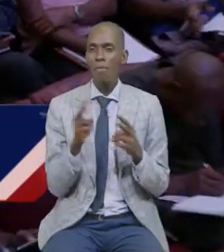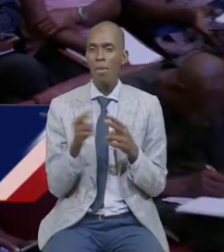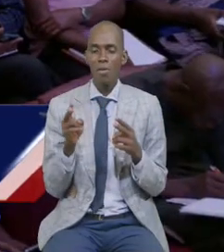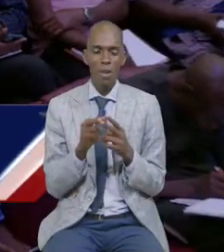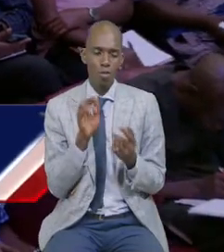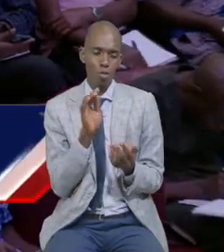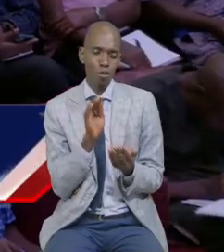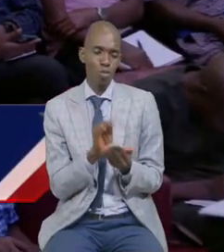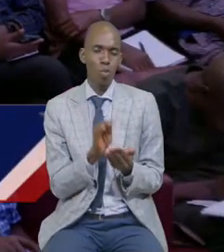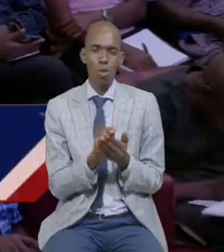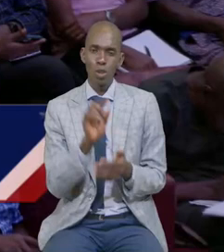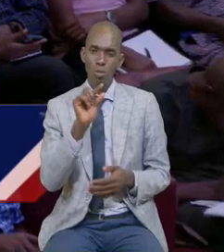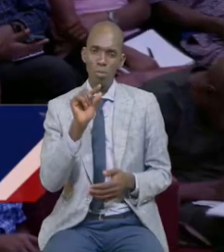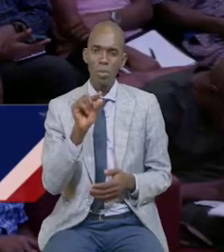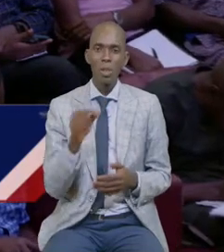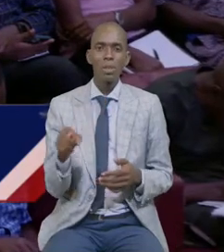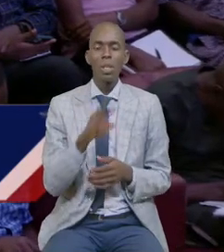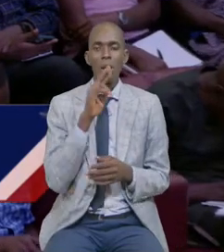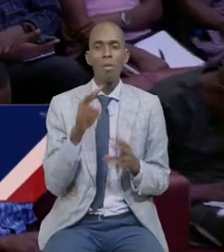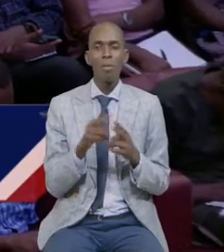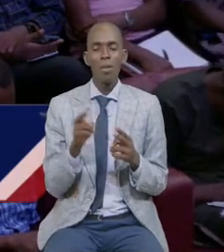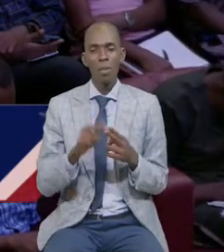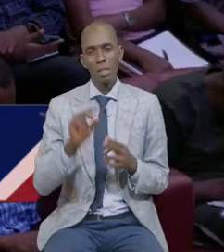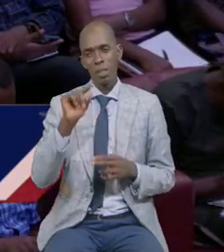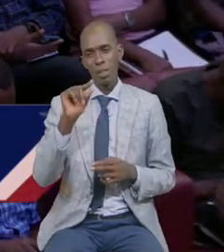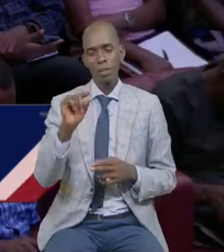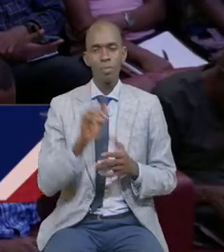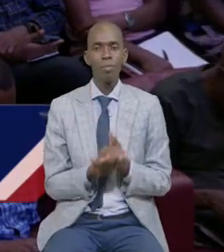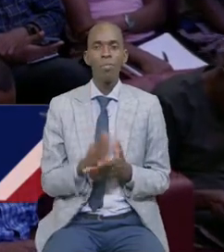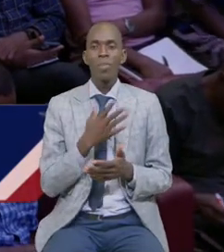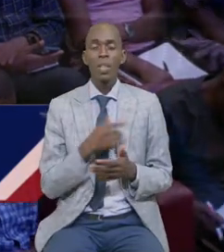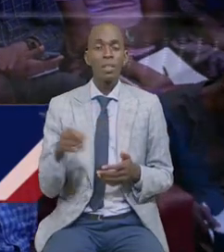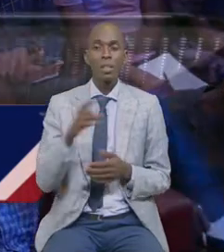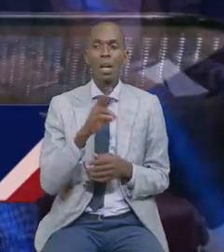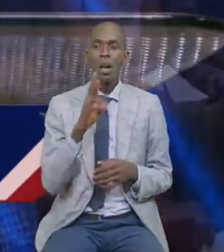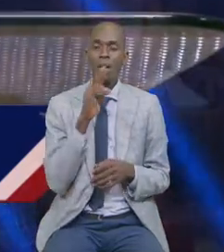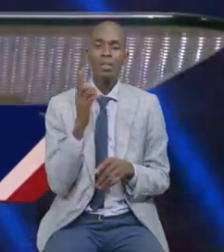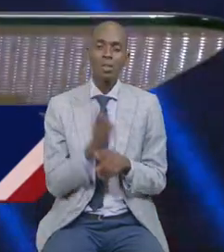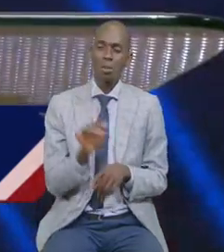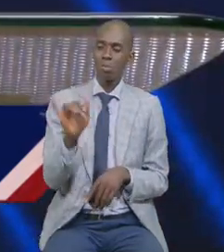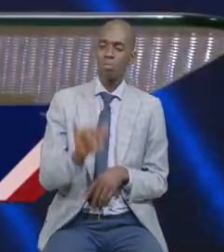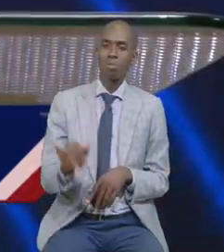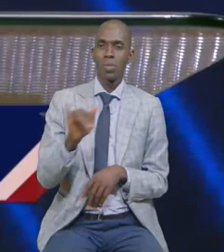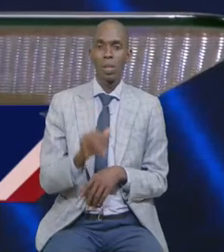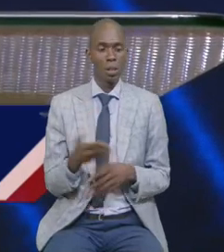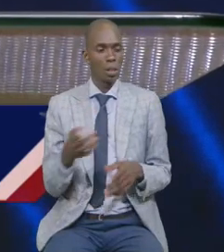small. They're very, very minor. And they are ordinary. She didn't greet